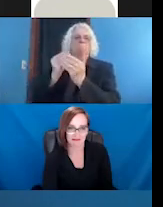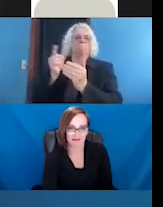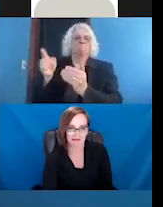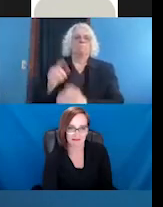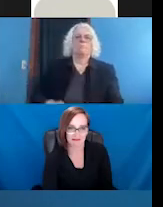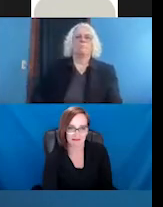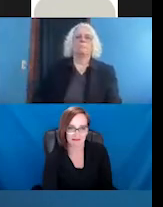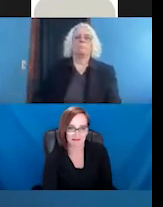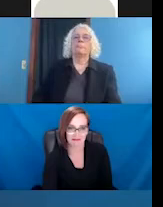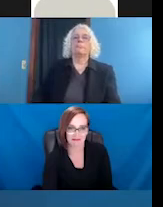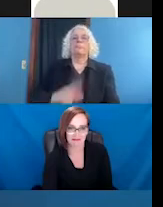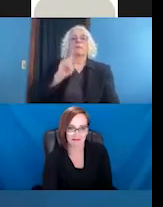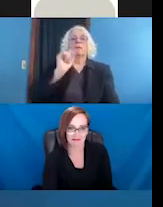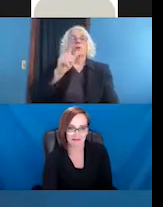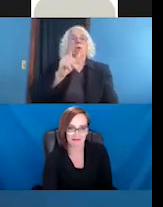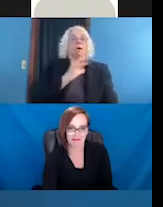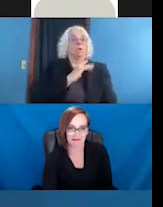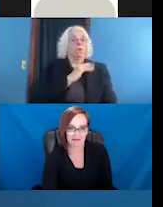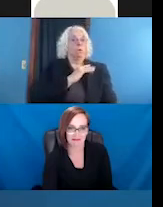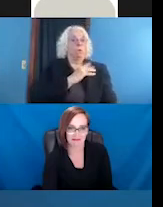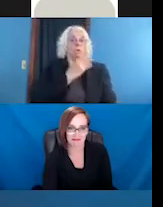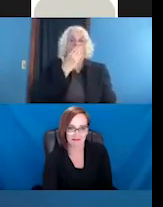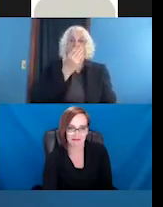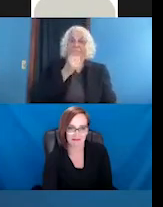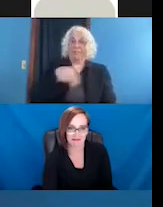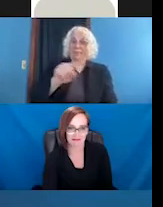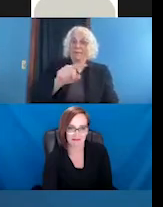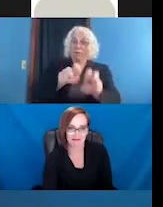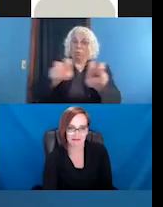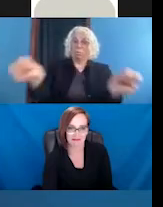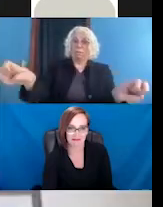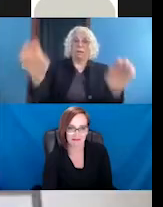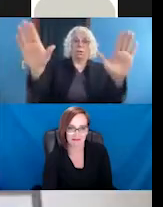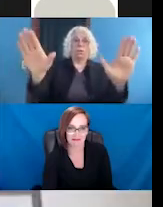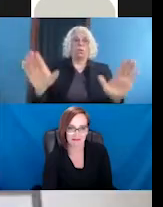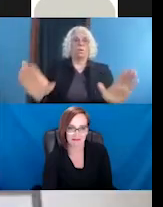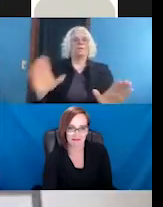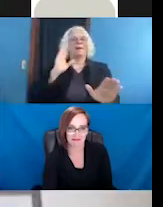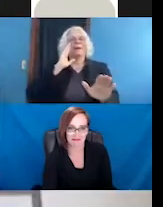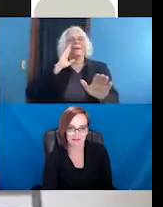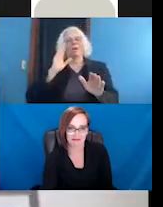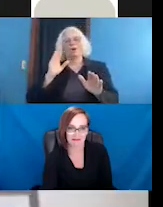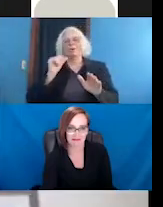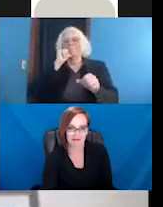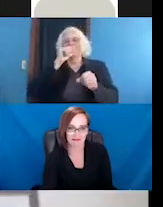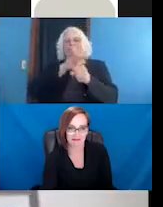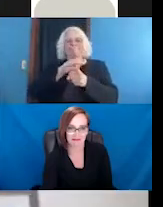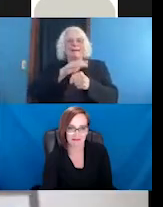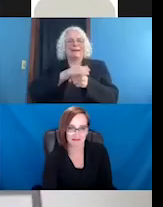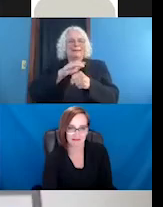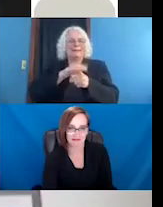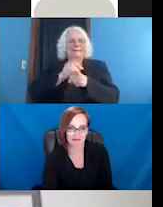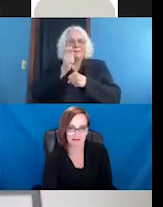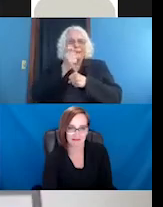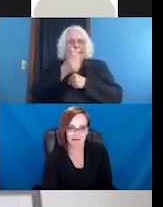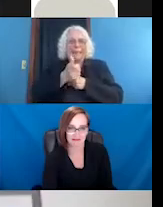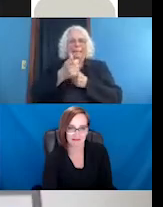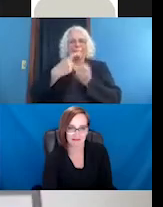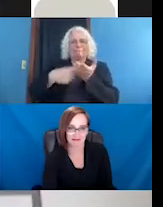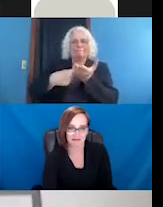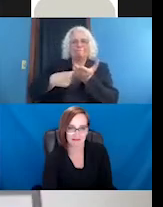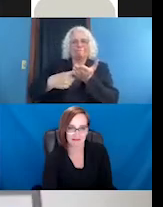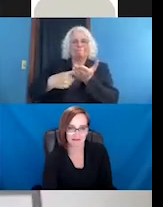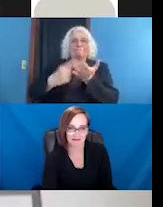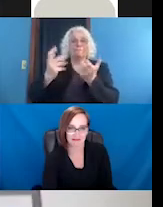Fabulous. Well, I want to thank all of our panelists. This is always just a drop in the bucket compared to what we would love to really dive into.